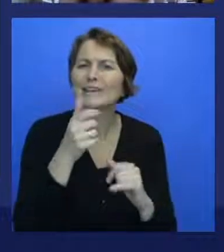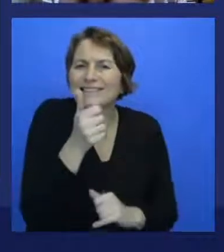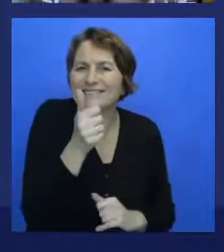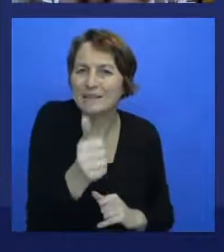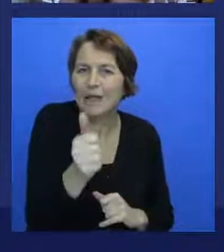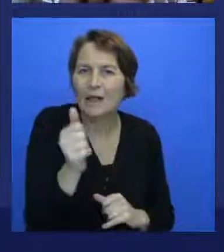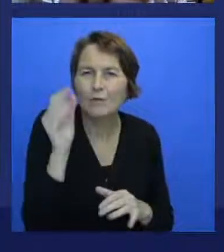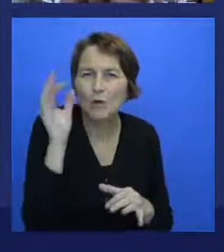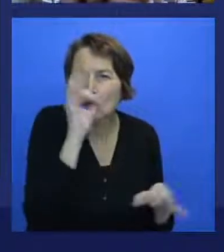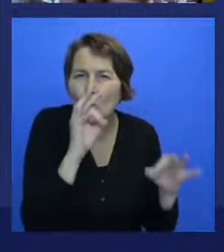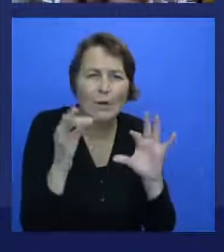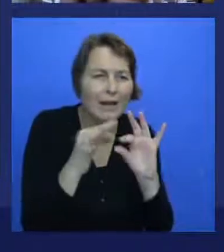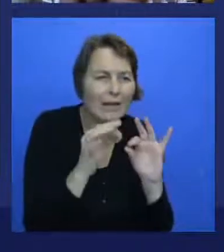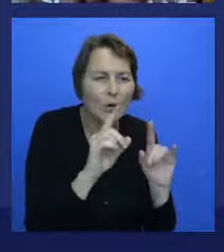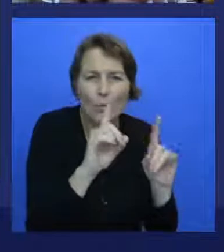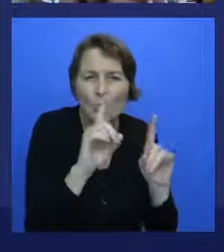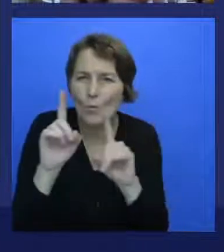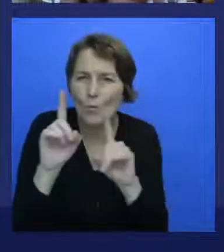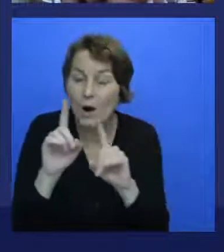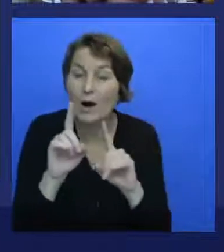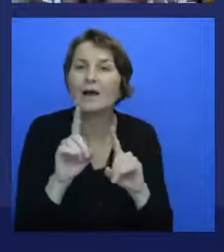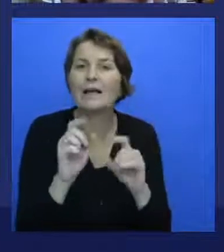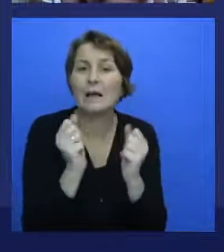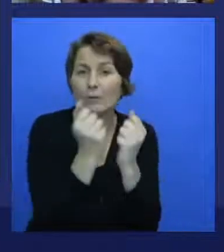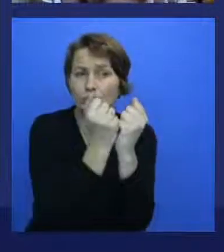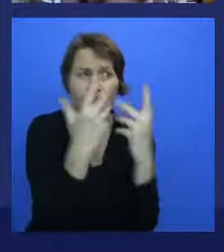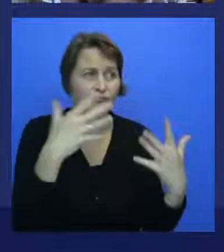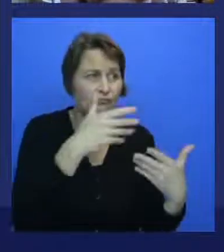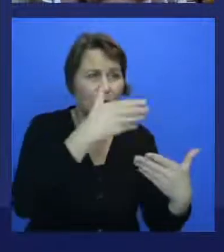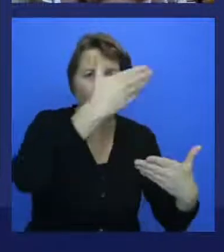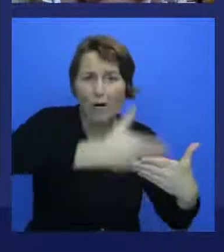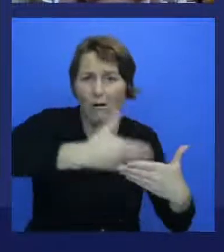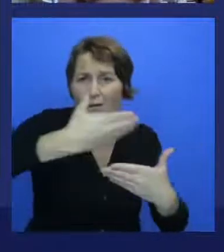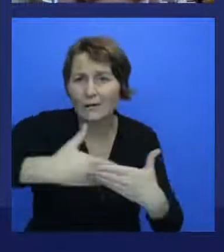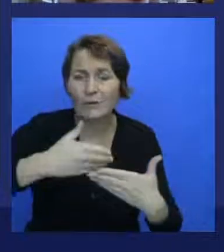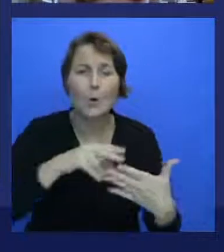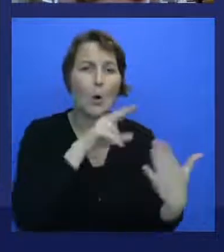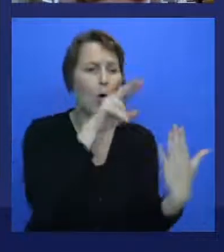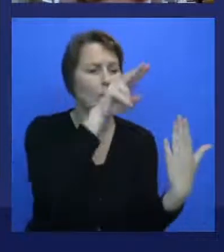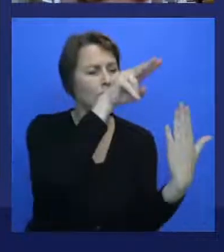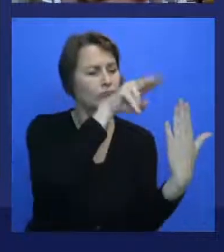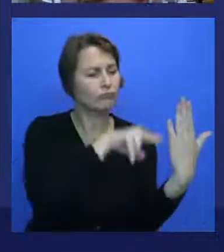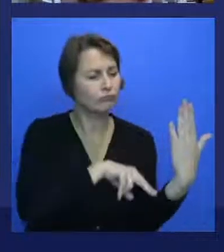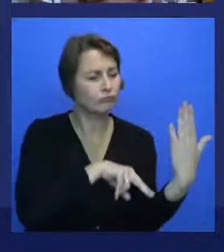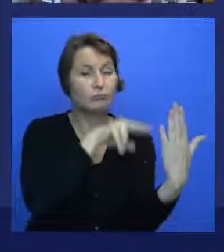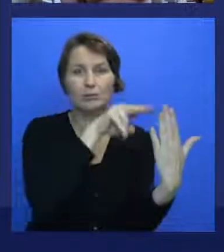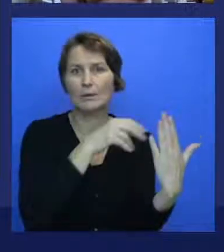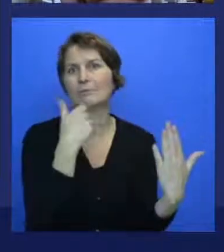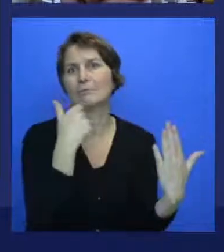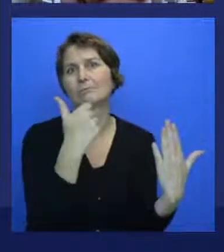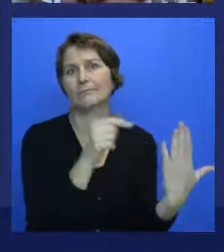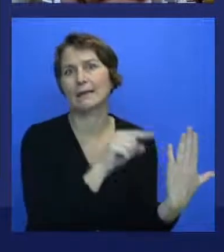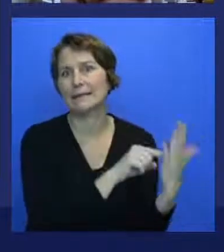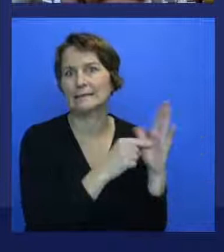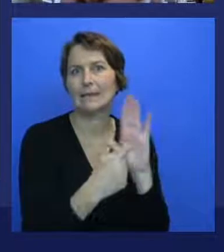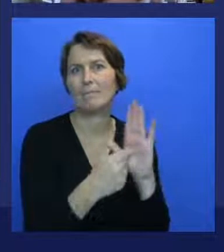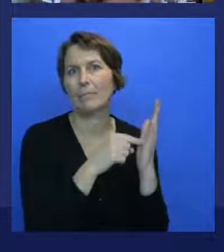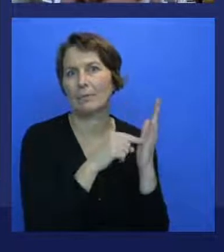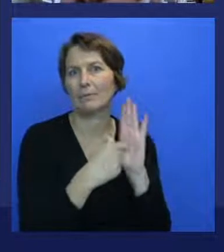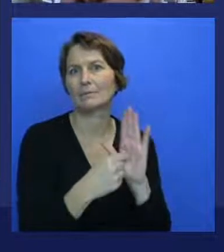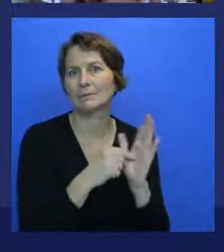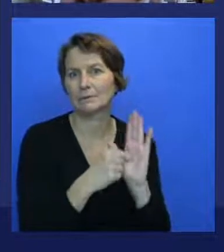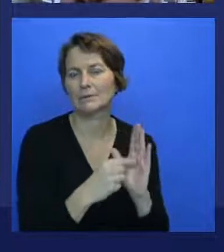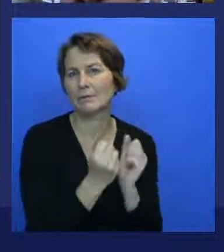see lots of articles, lots of useful examples, and then also from